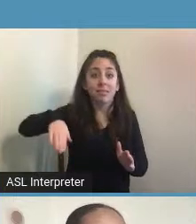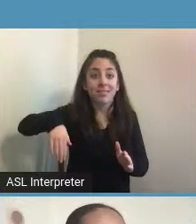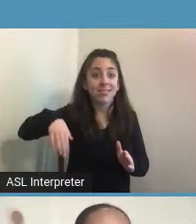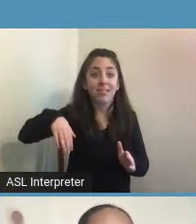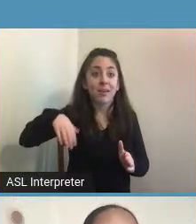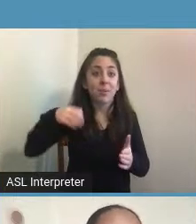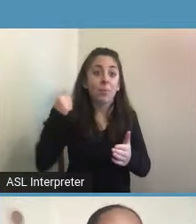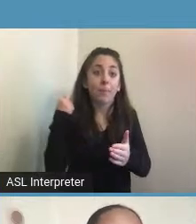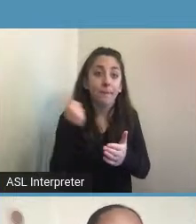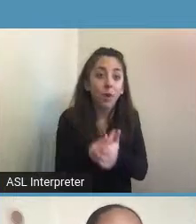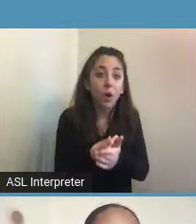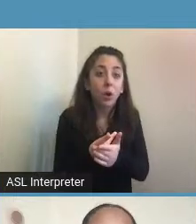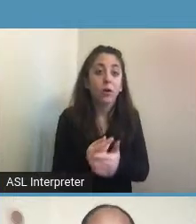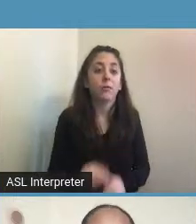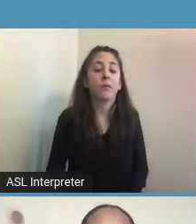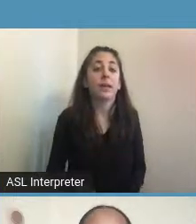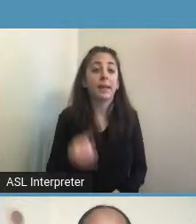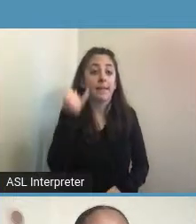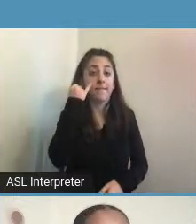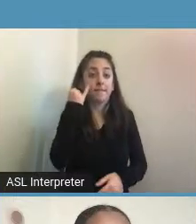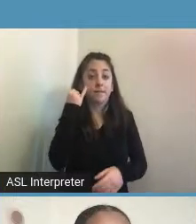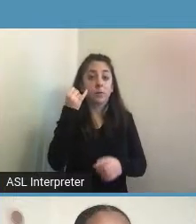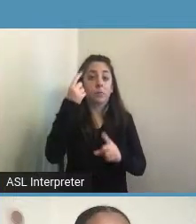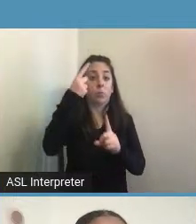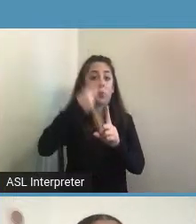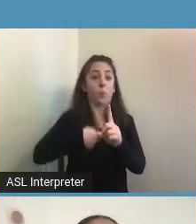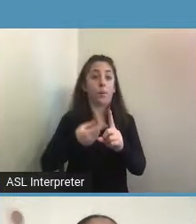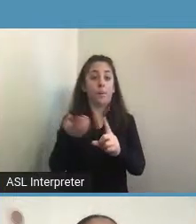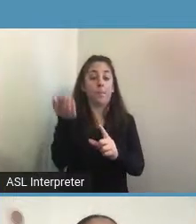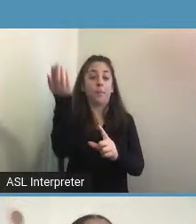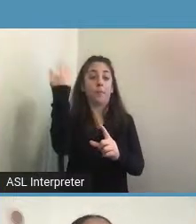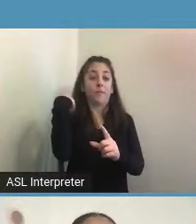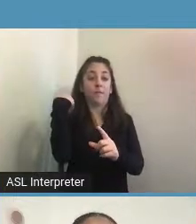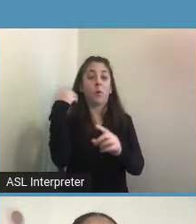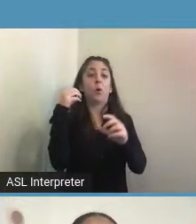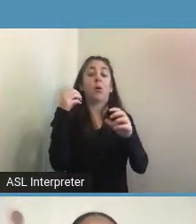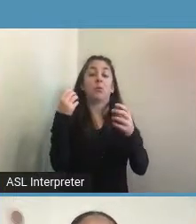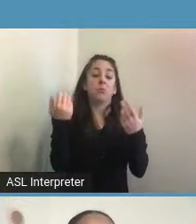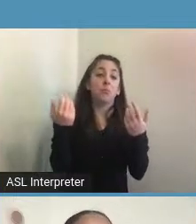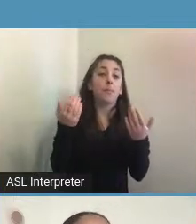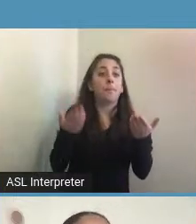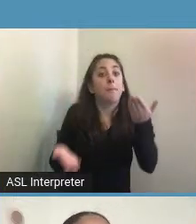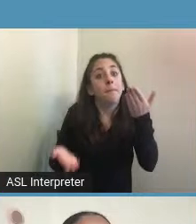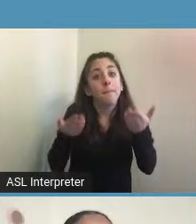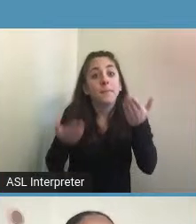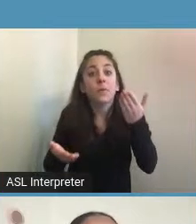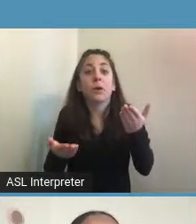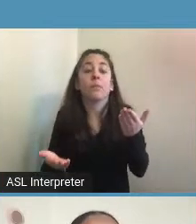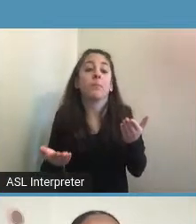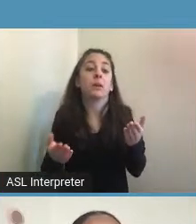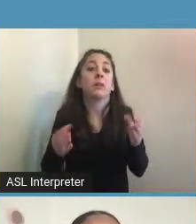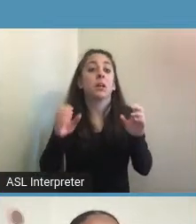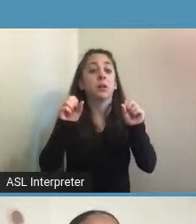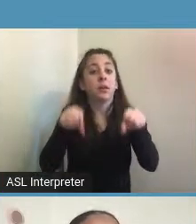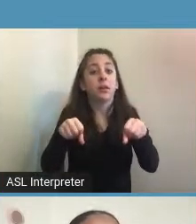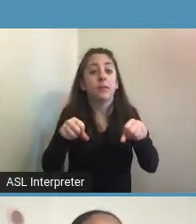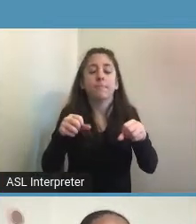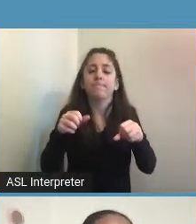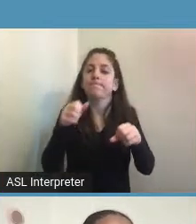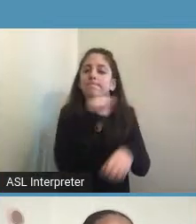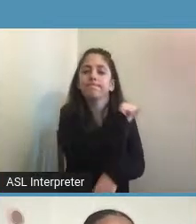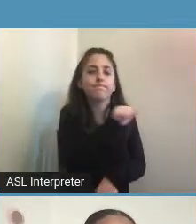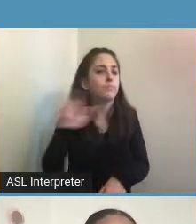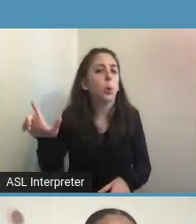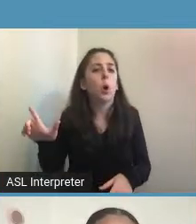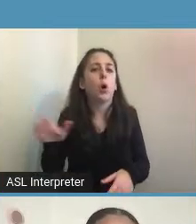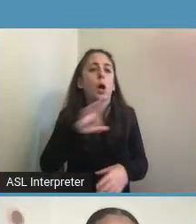earlier, maybe a month earlier, if I had that time, could I have had, all of the objects and pieces that I wanted to include